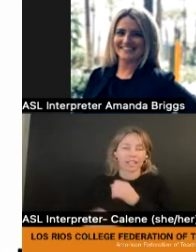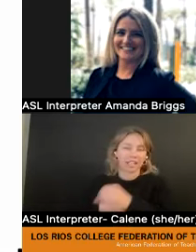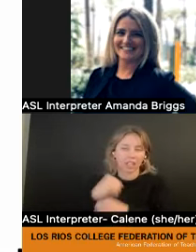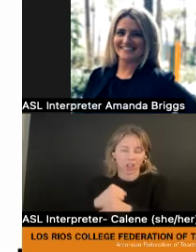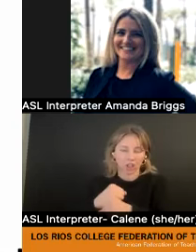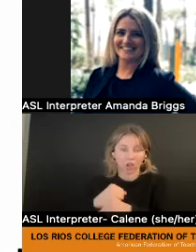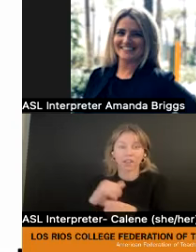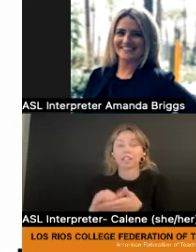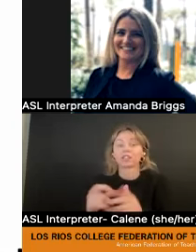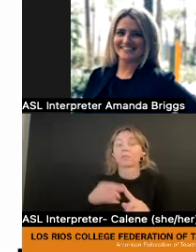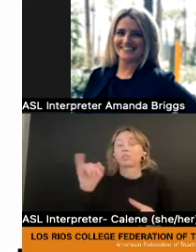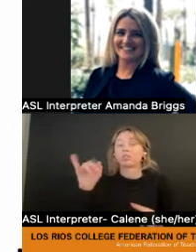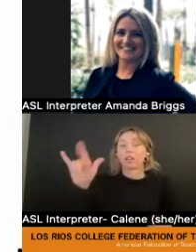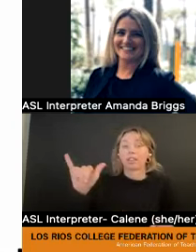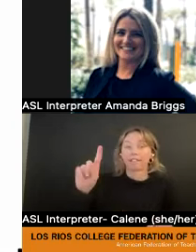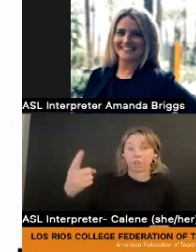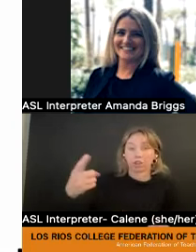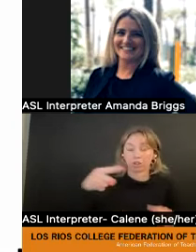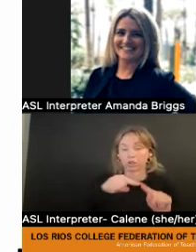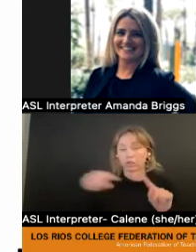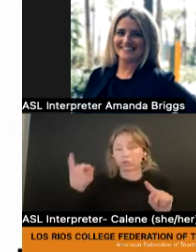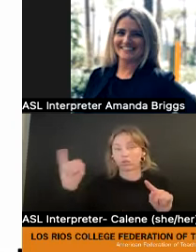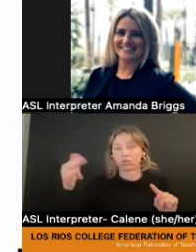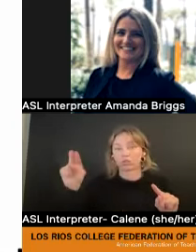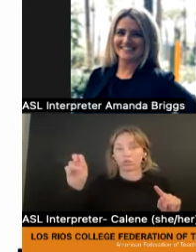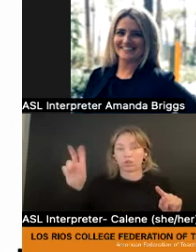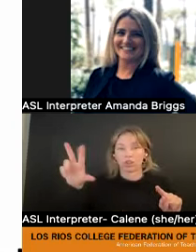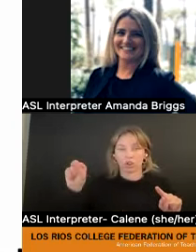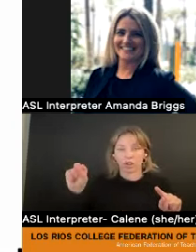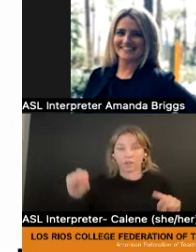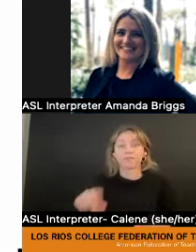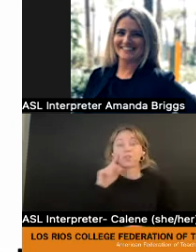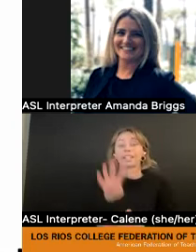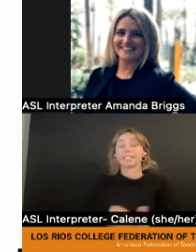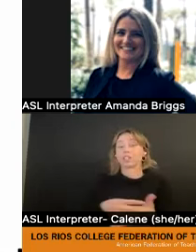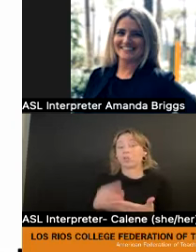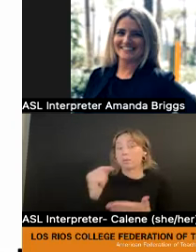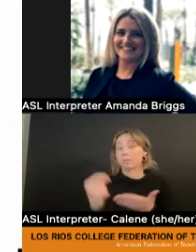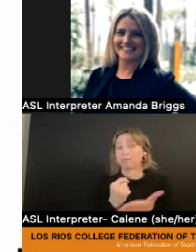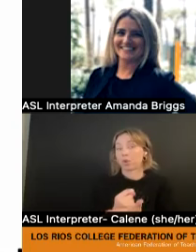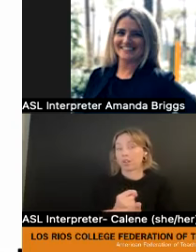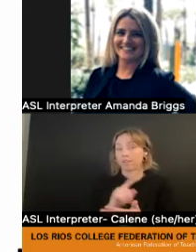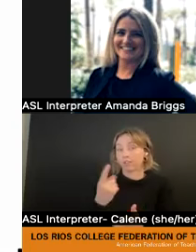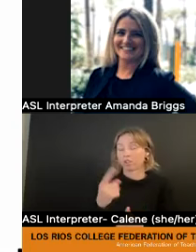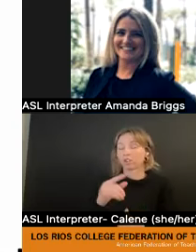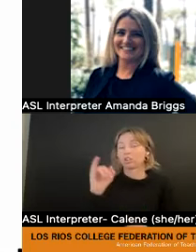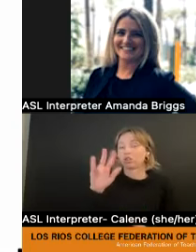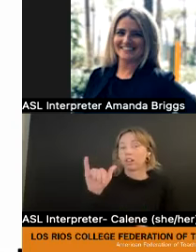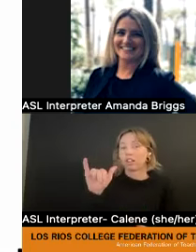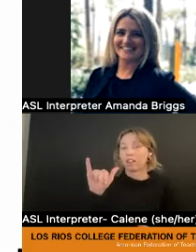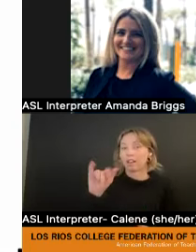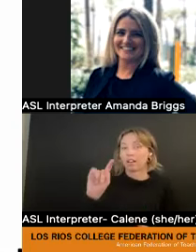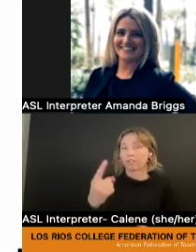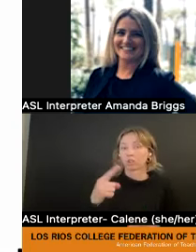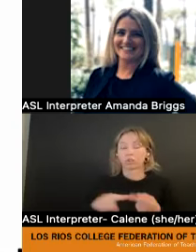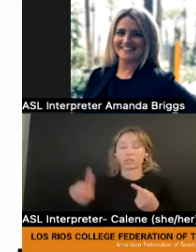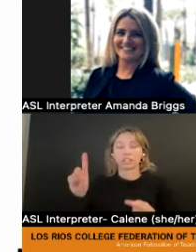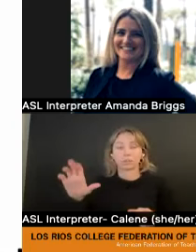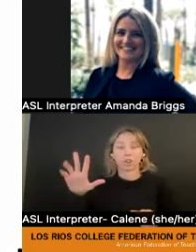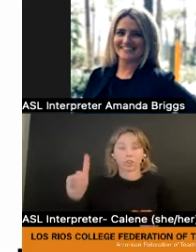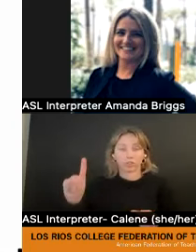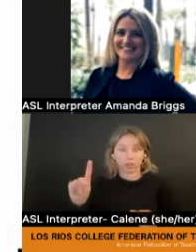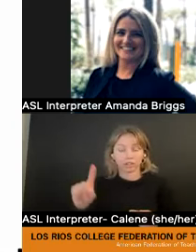from July 1 to June 30th. Schedule period number one is July 1 to December 31st. And